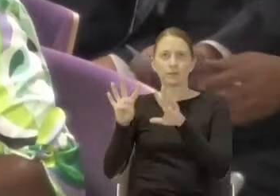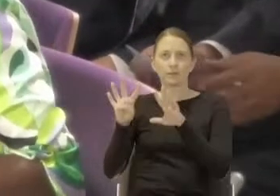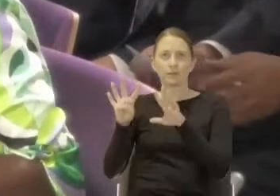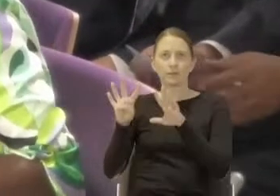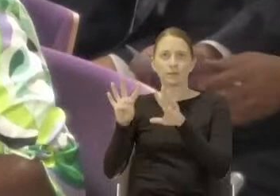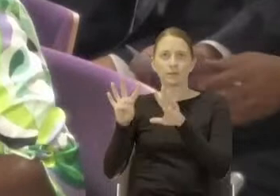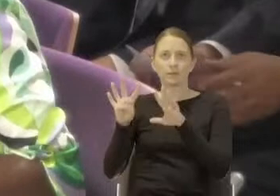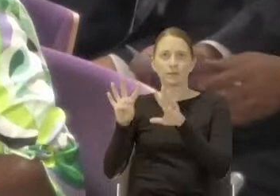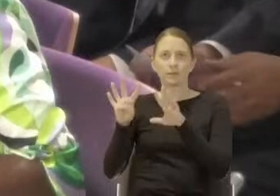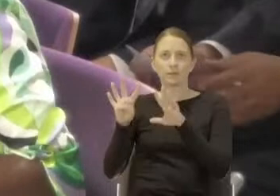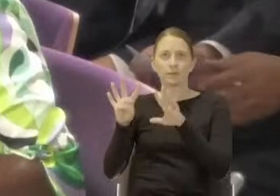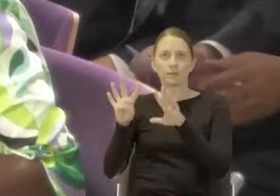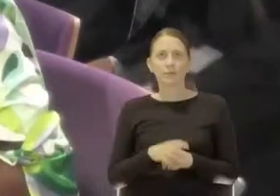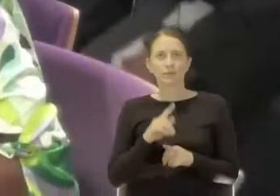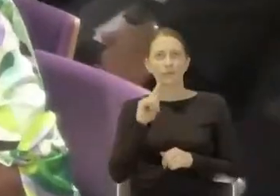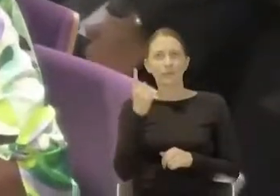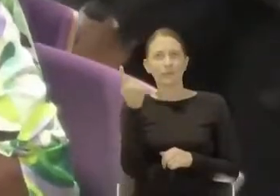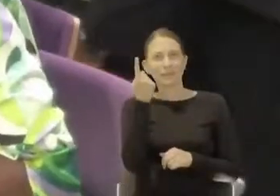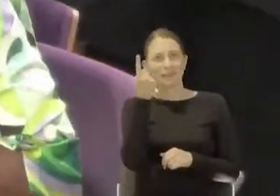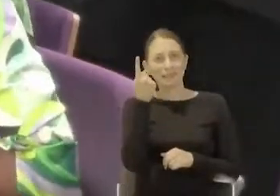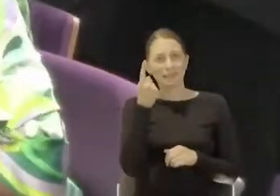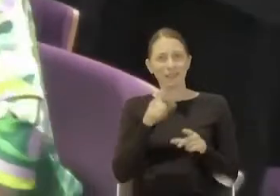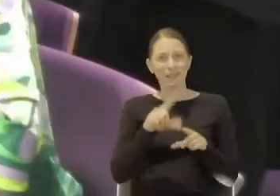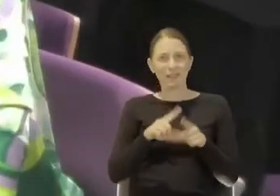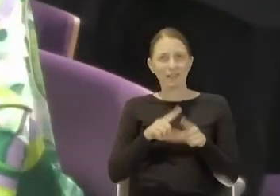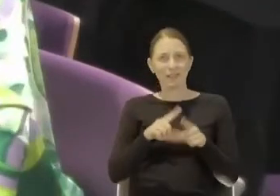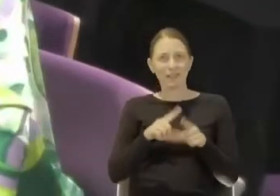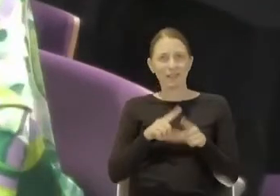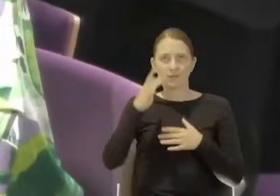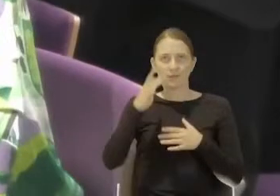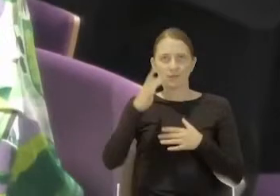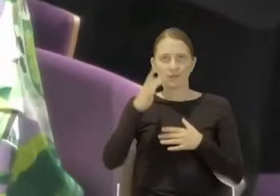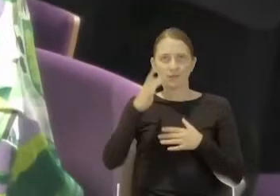And so, allow me to begin the session.